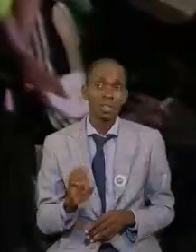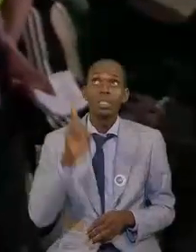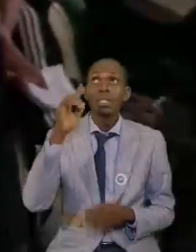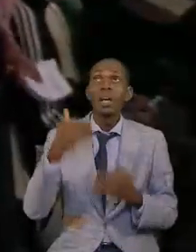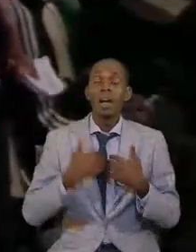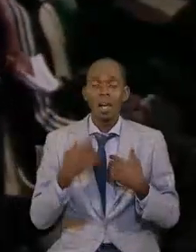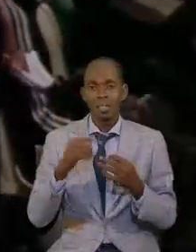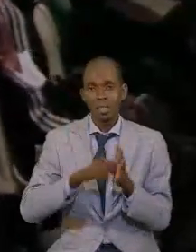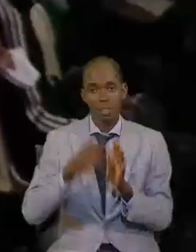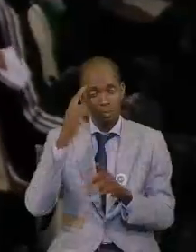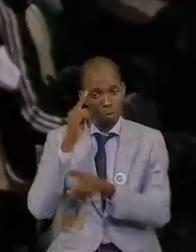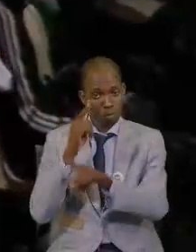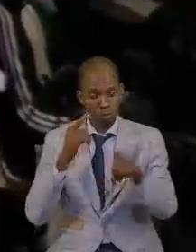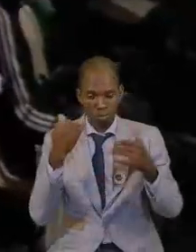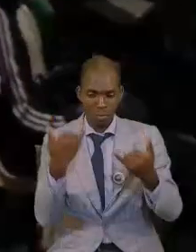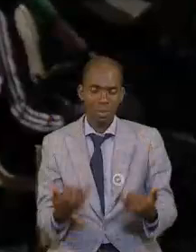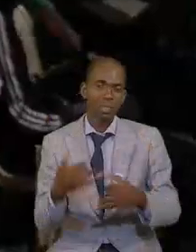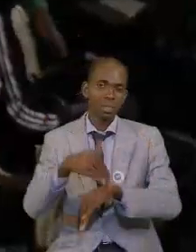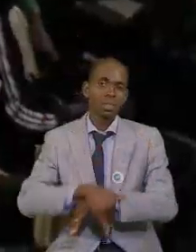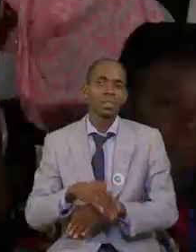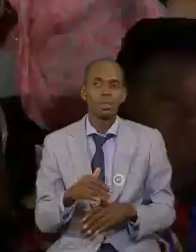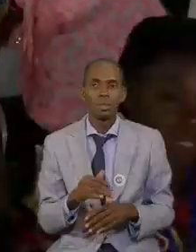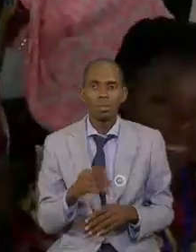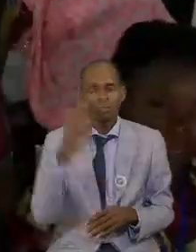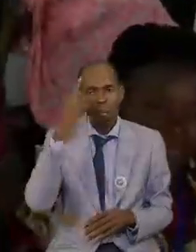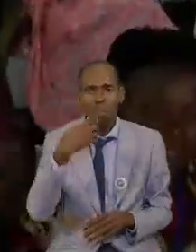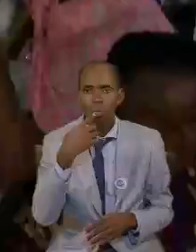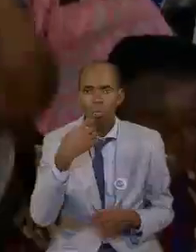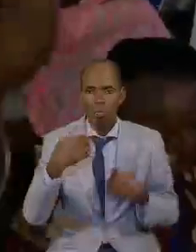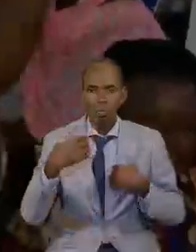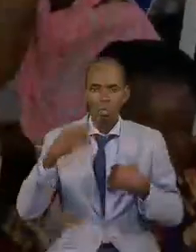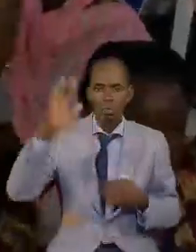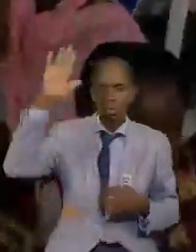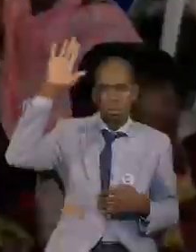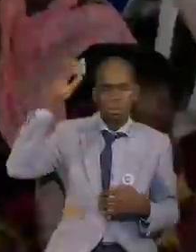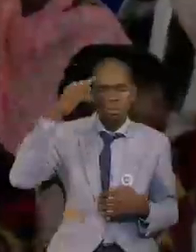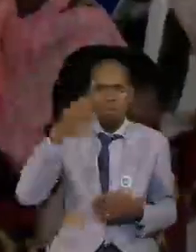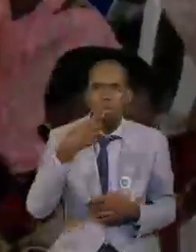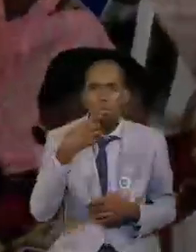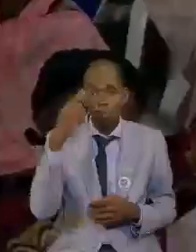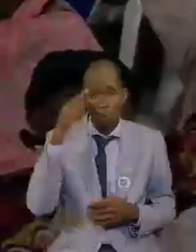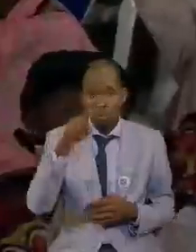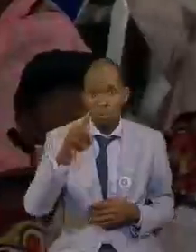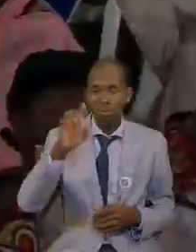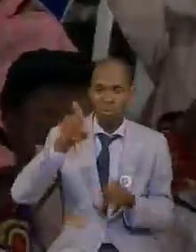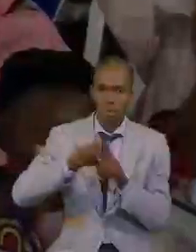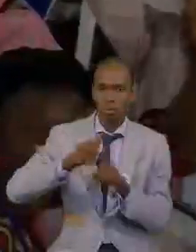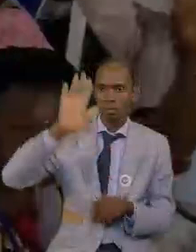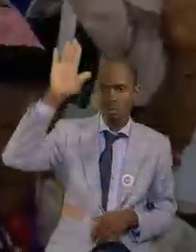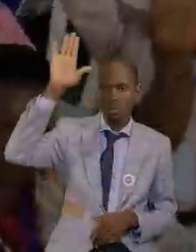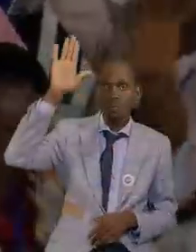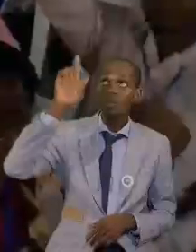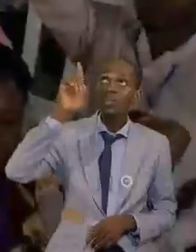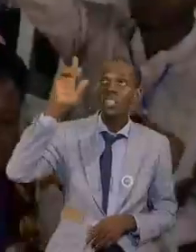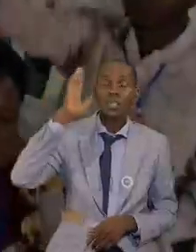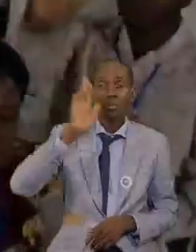you tonight. Where are you? For you tonight. He will use that master